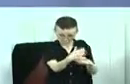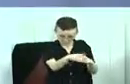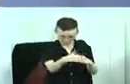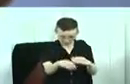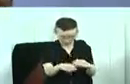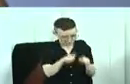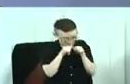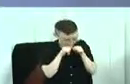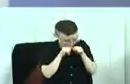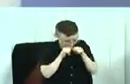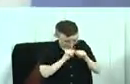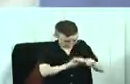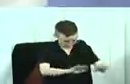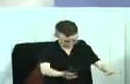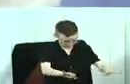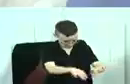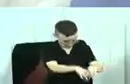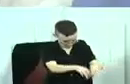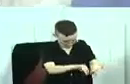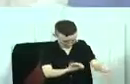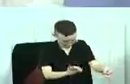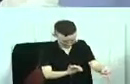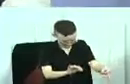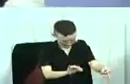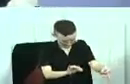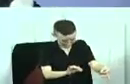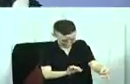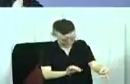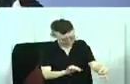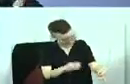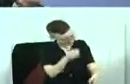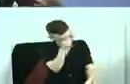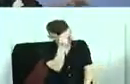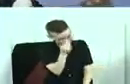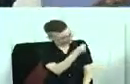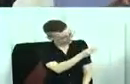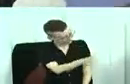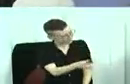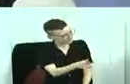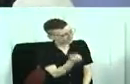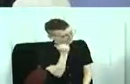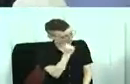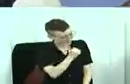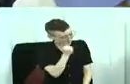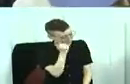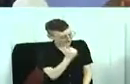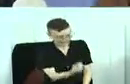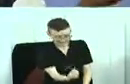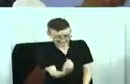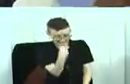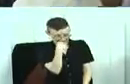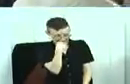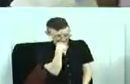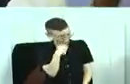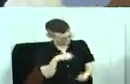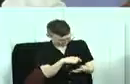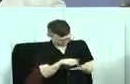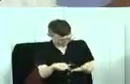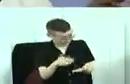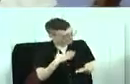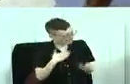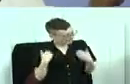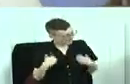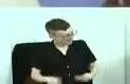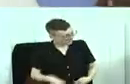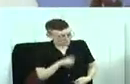broke it and he simply said, and he said again today, take and eat. This is my body. This truly is the living